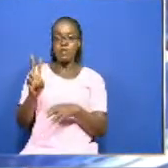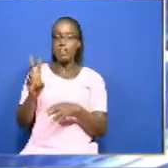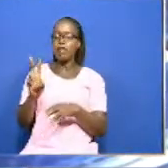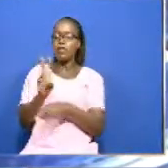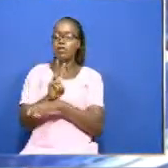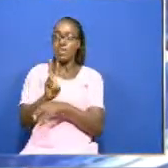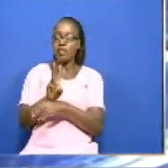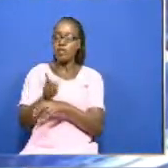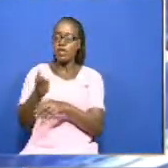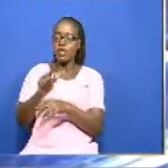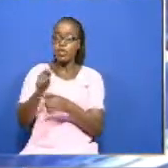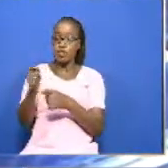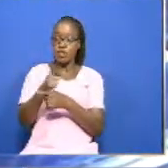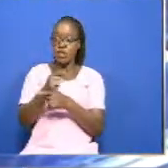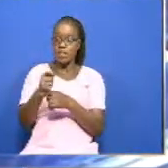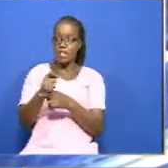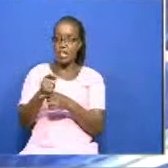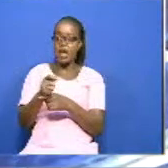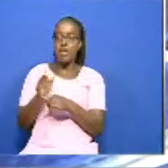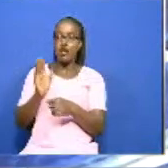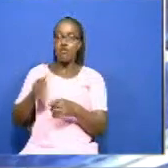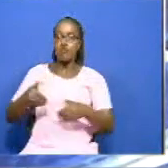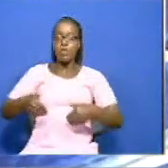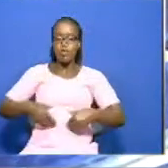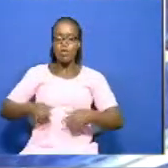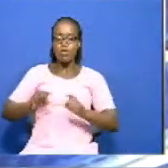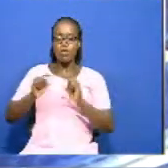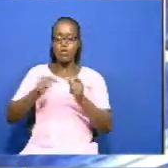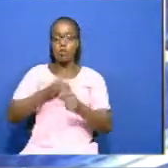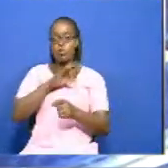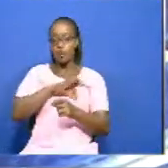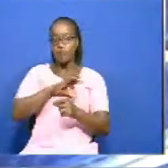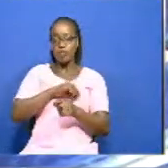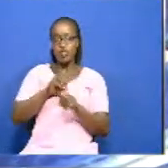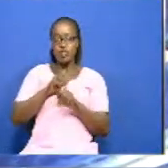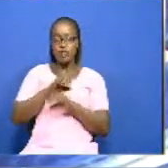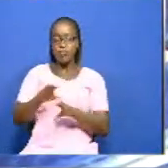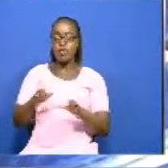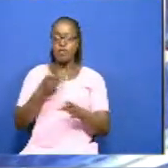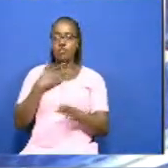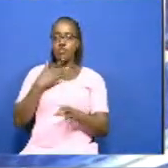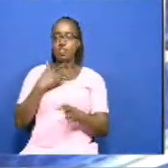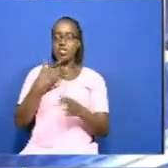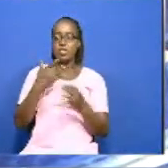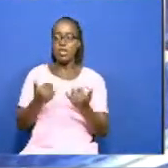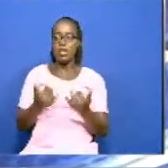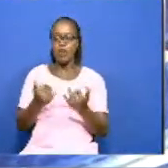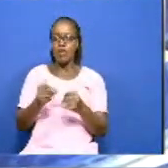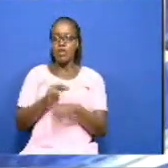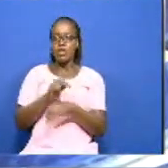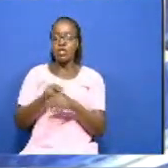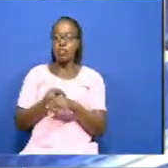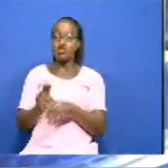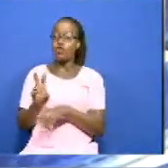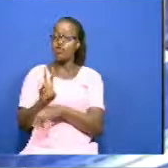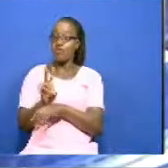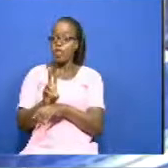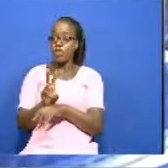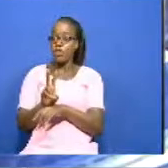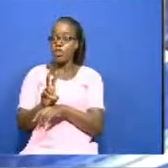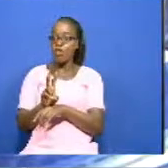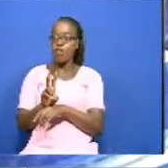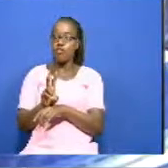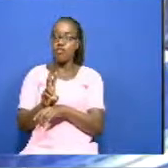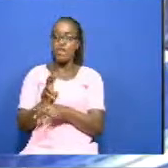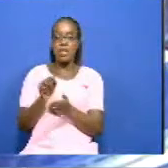with the beneficiaries being women and youth groups within the devolved units who are currently harnessing the nutritional value of cactus